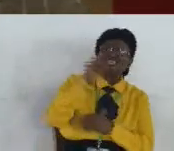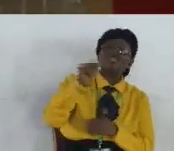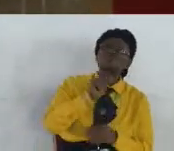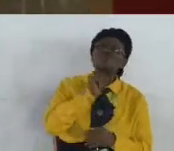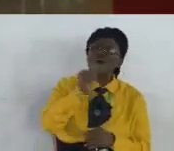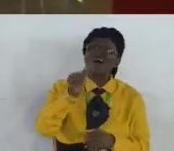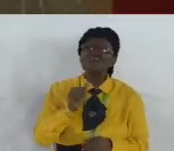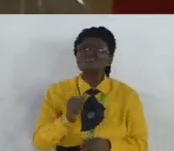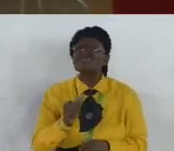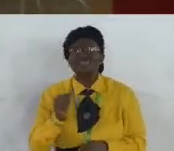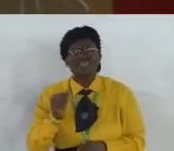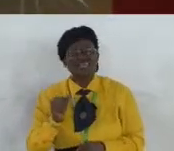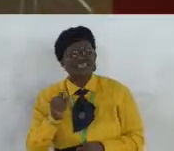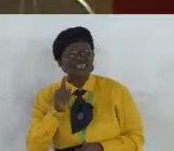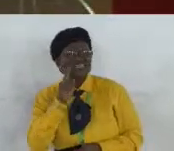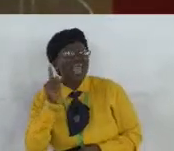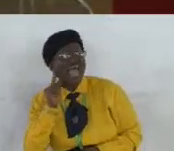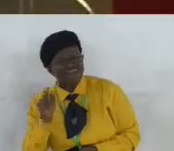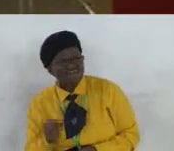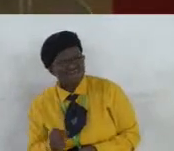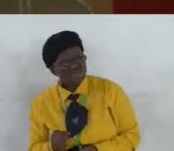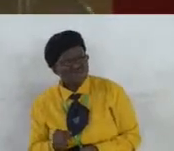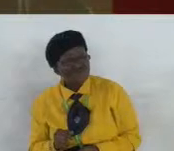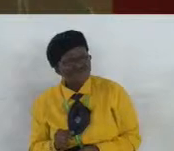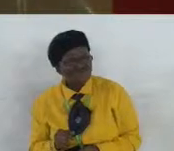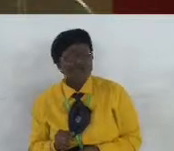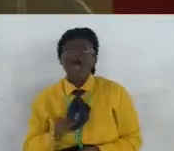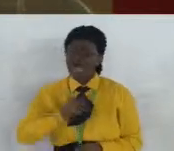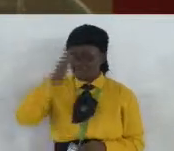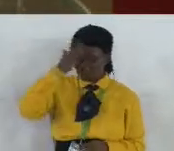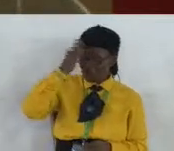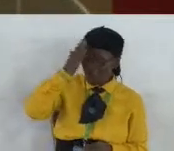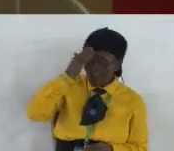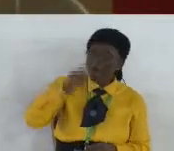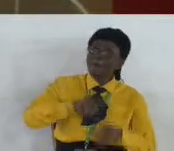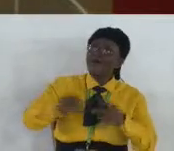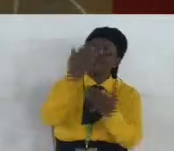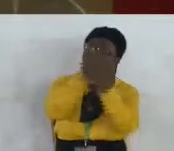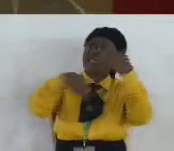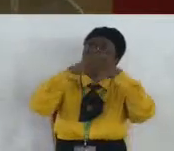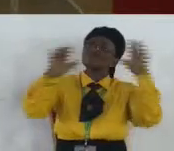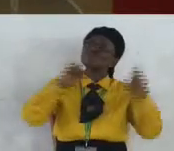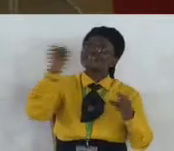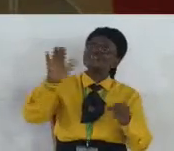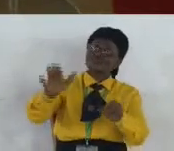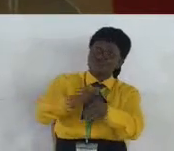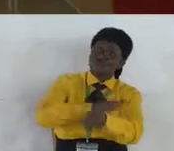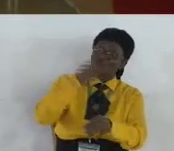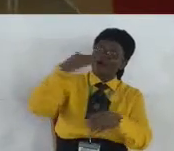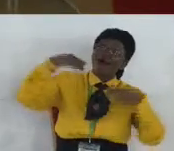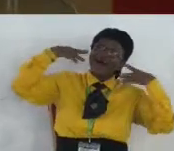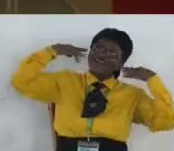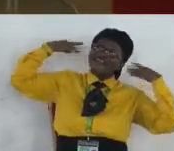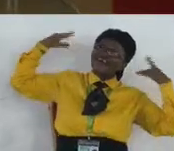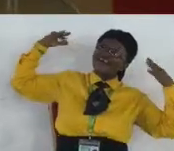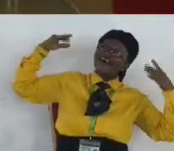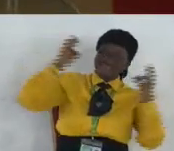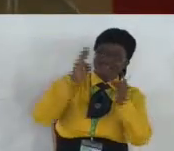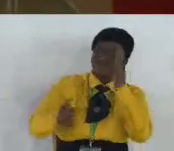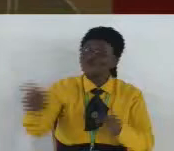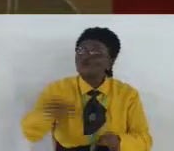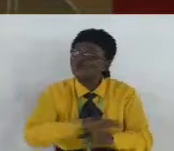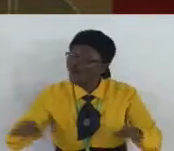nervous. And heaven is full of noise. If you don't like